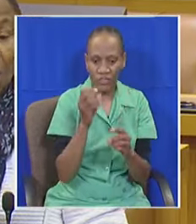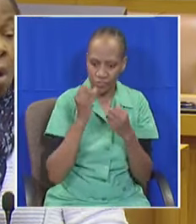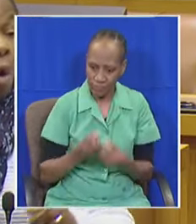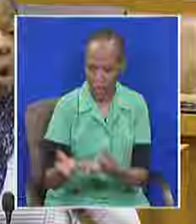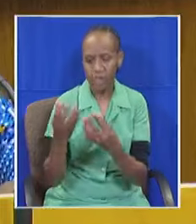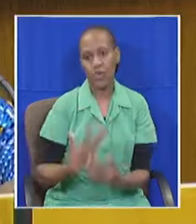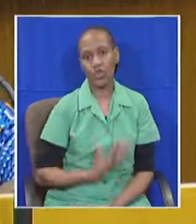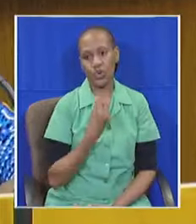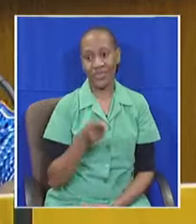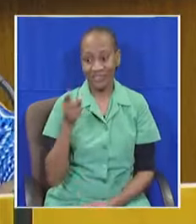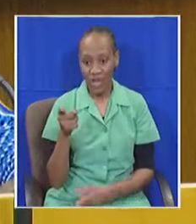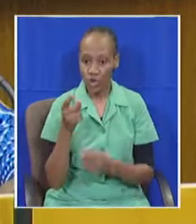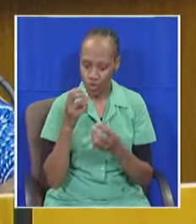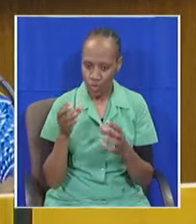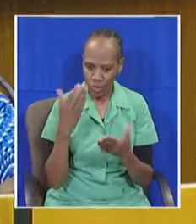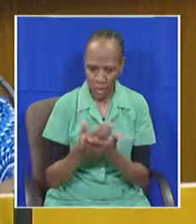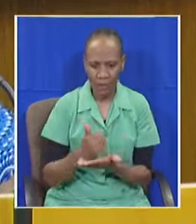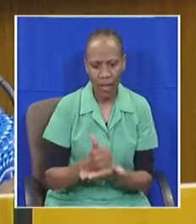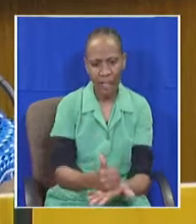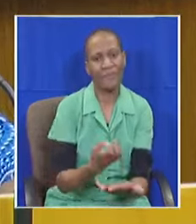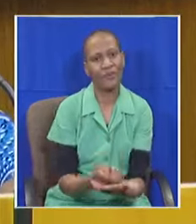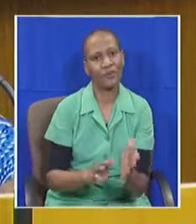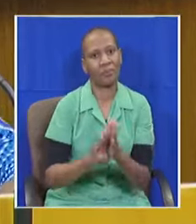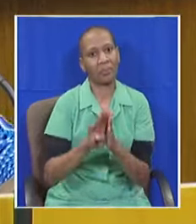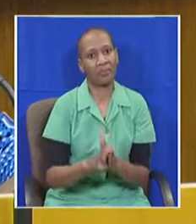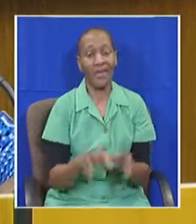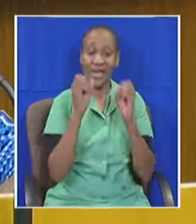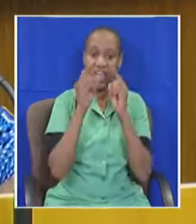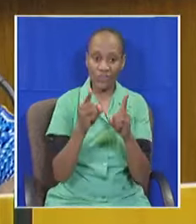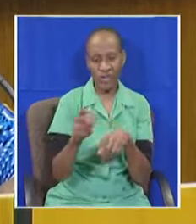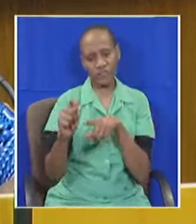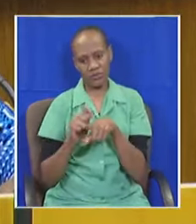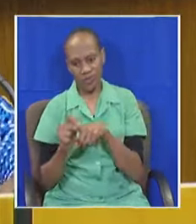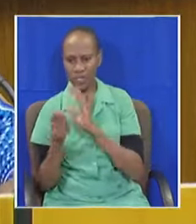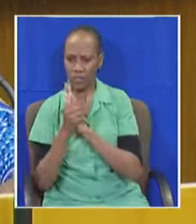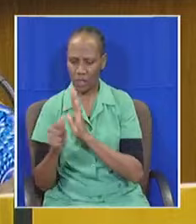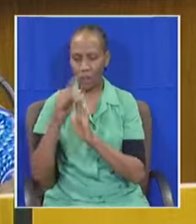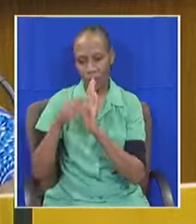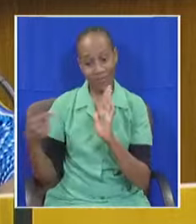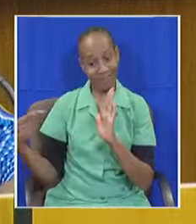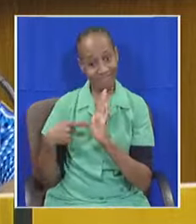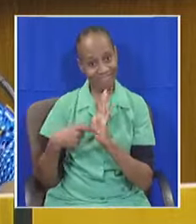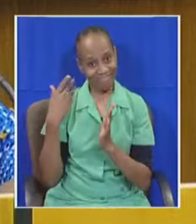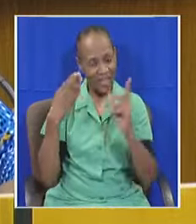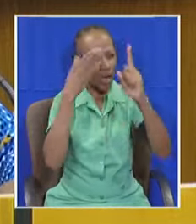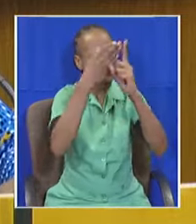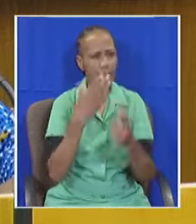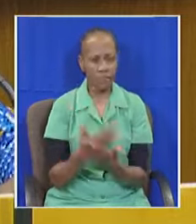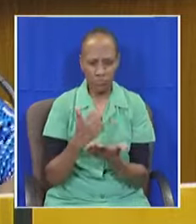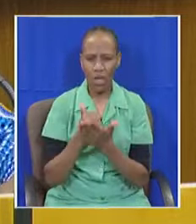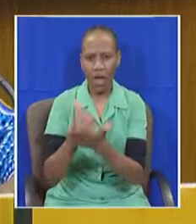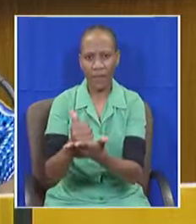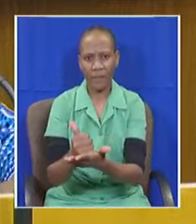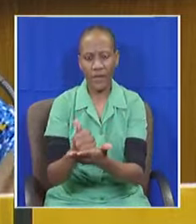workforce is essential to grow the economy. Education, training, and skills program should aim to unlock the vast